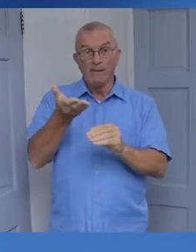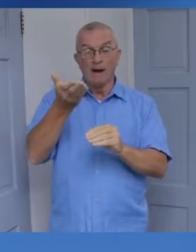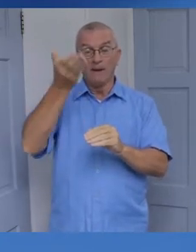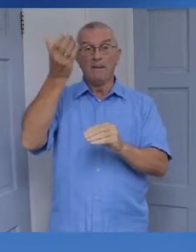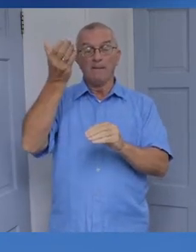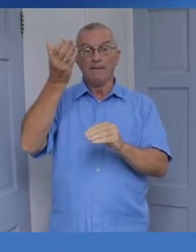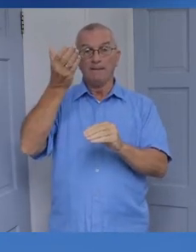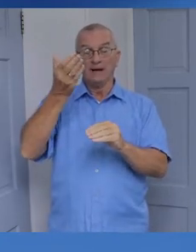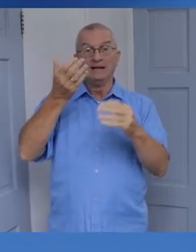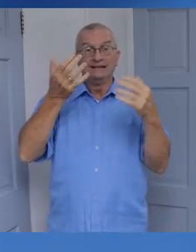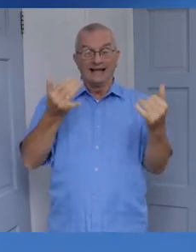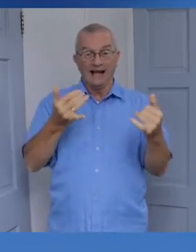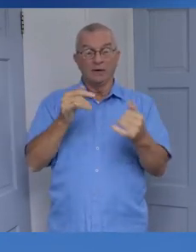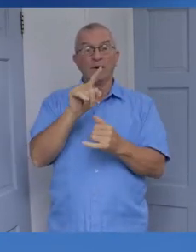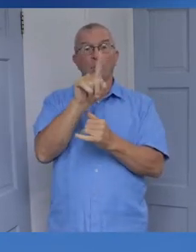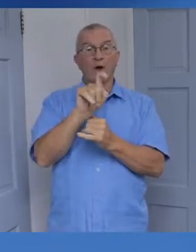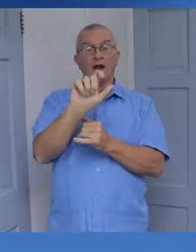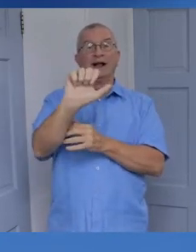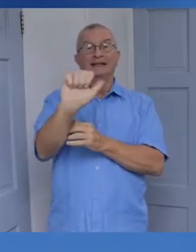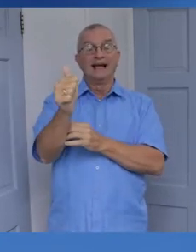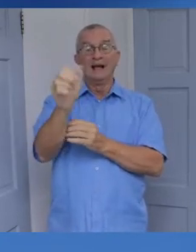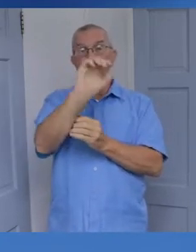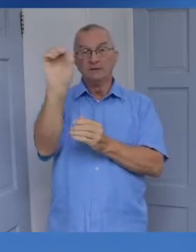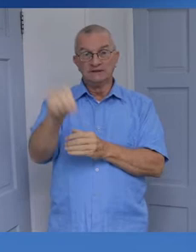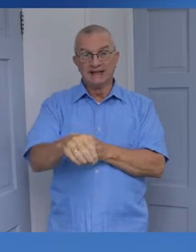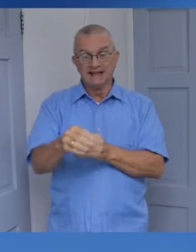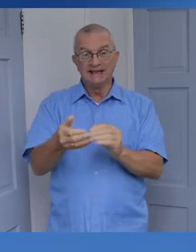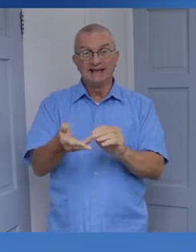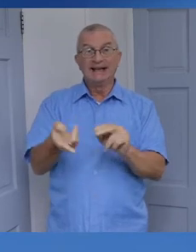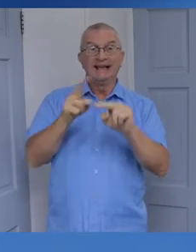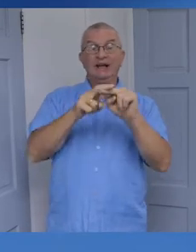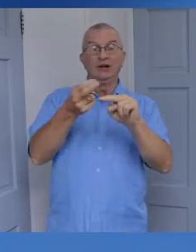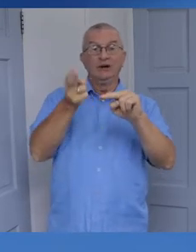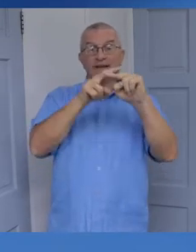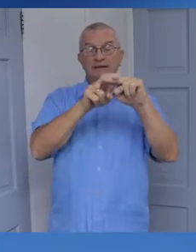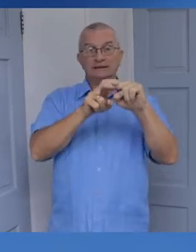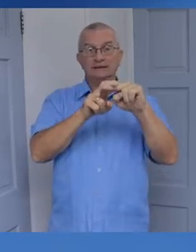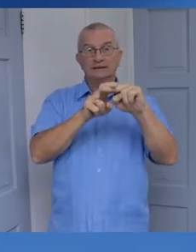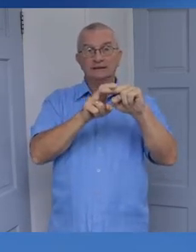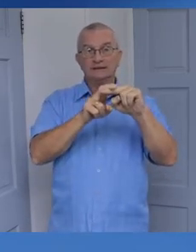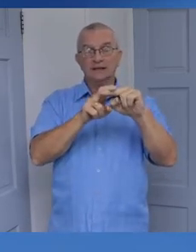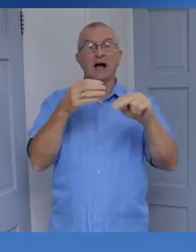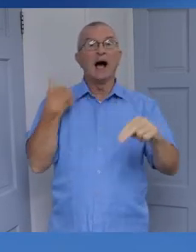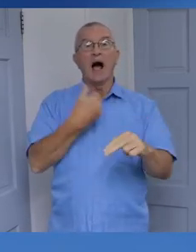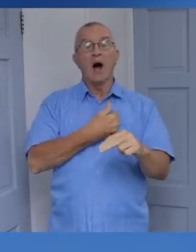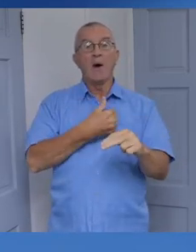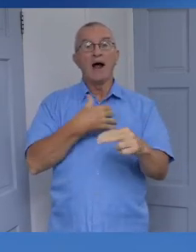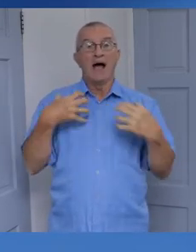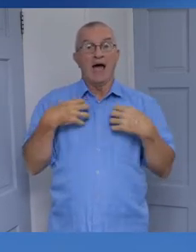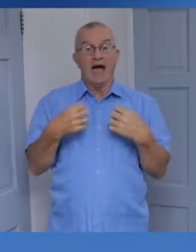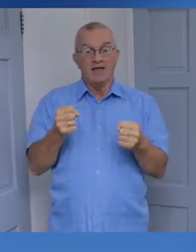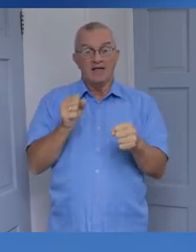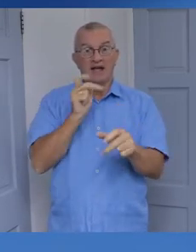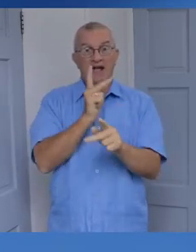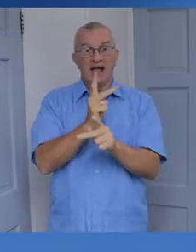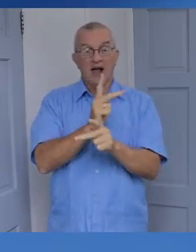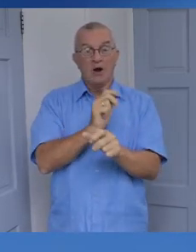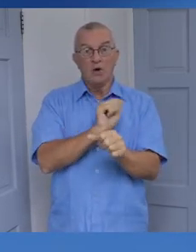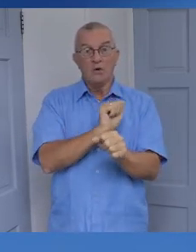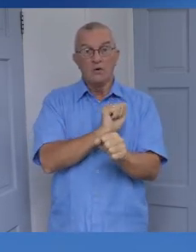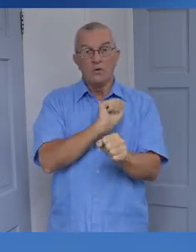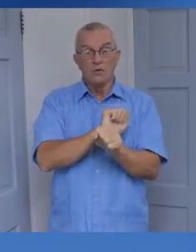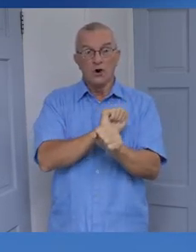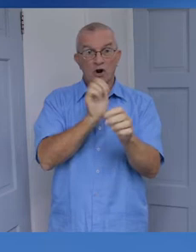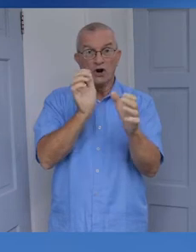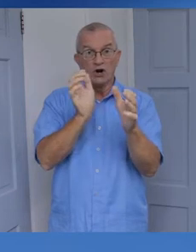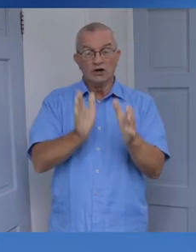110% increase. Our healthcare workers continue to work selflessly